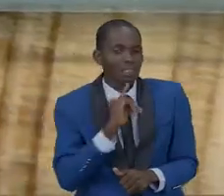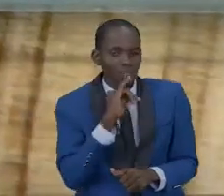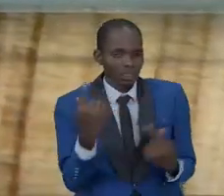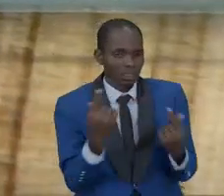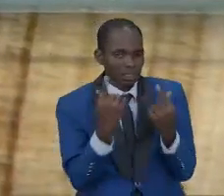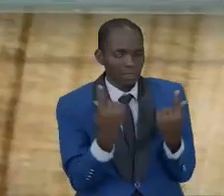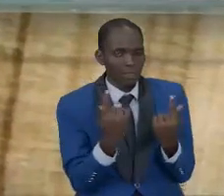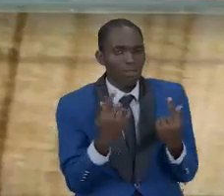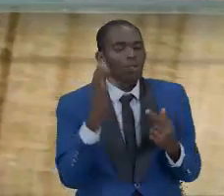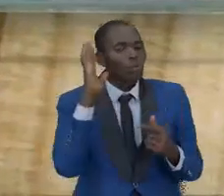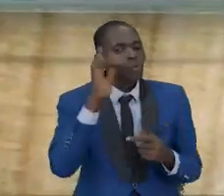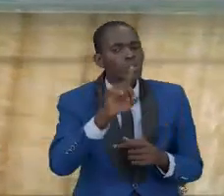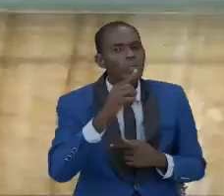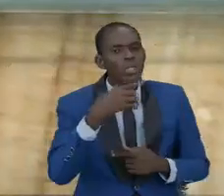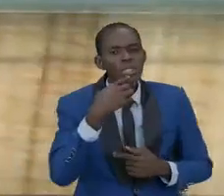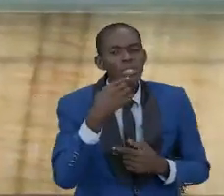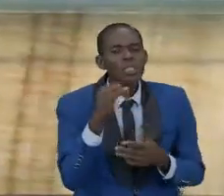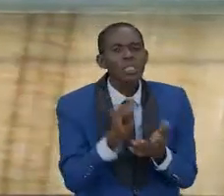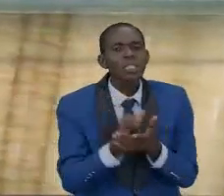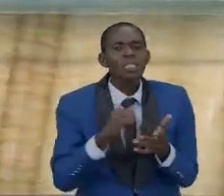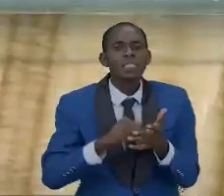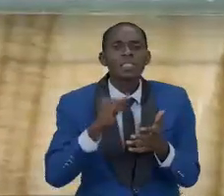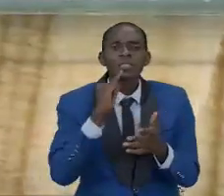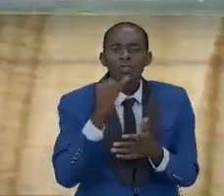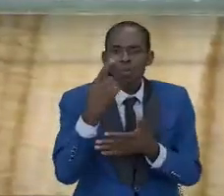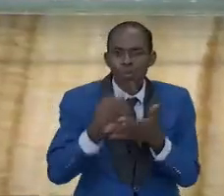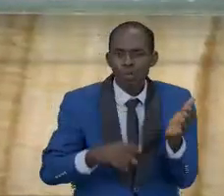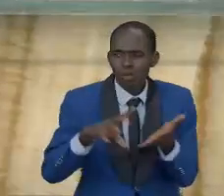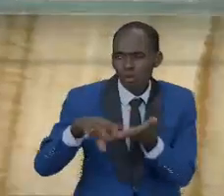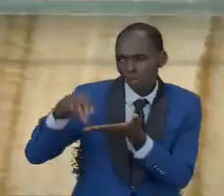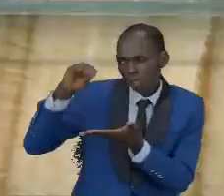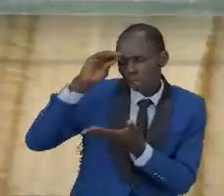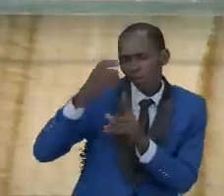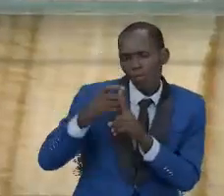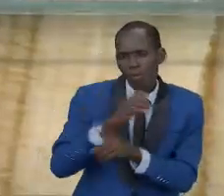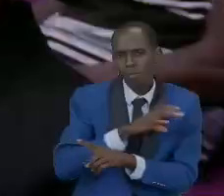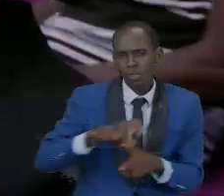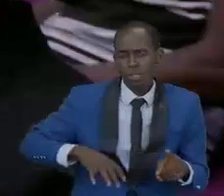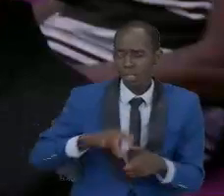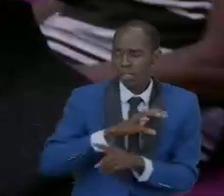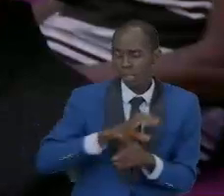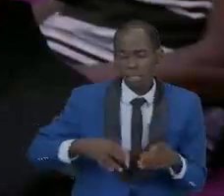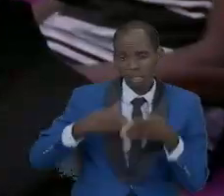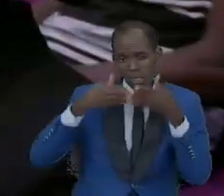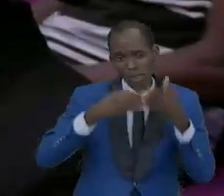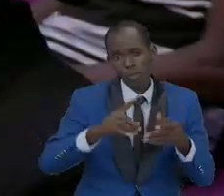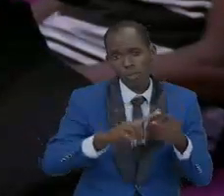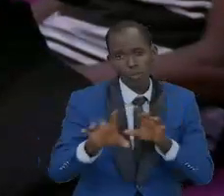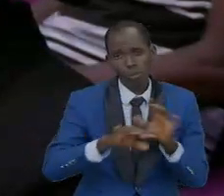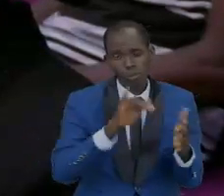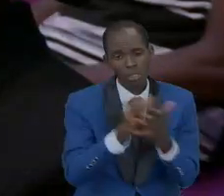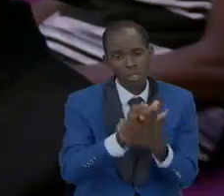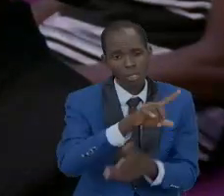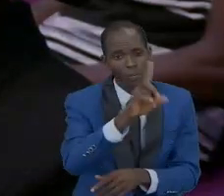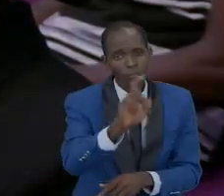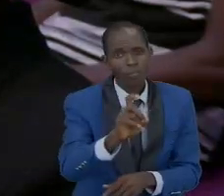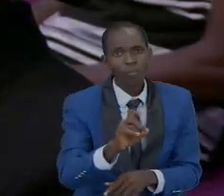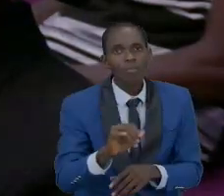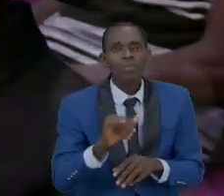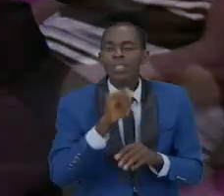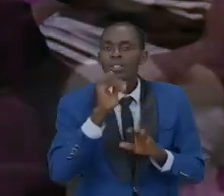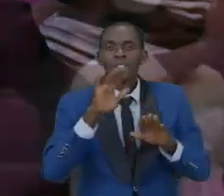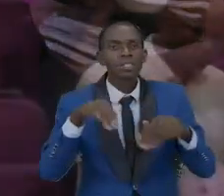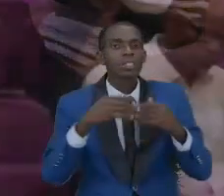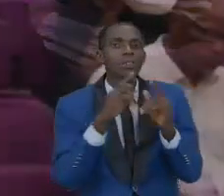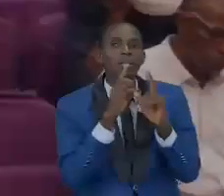that is the product of Christ Christ made me do that it is allow any and